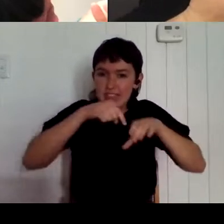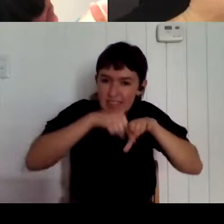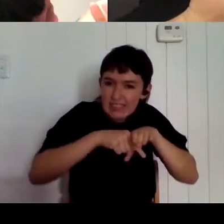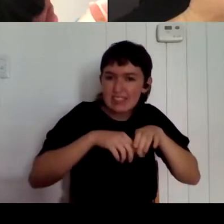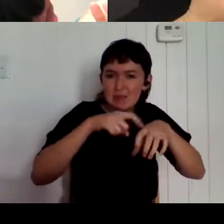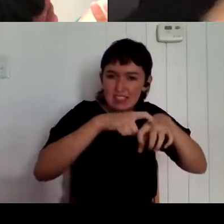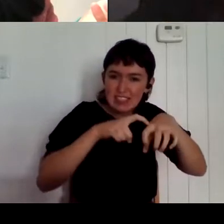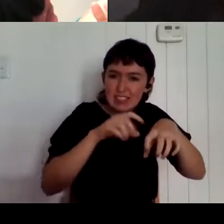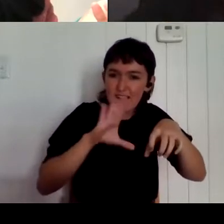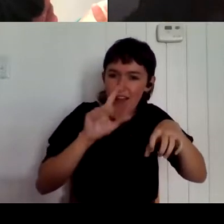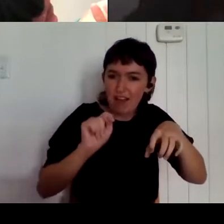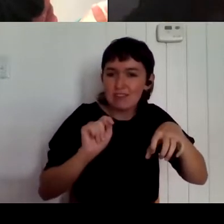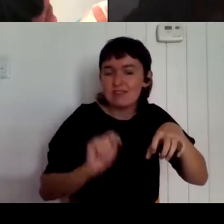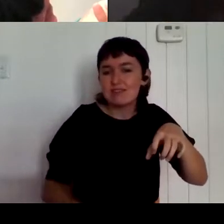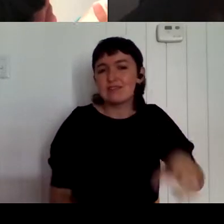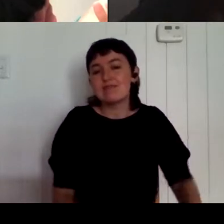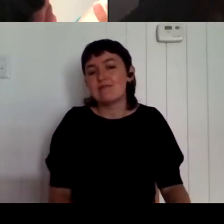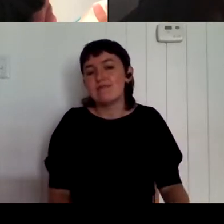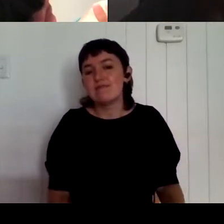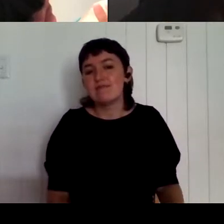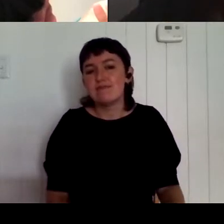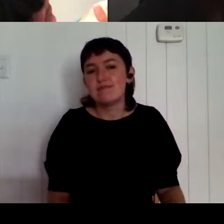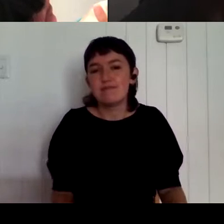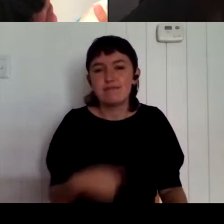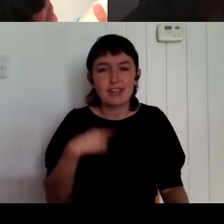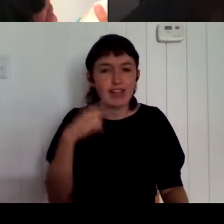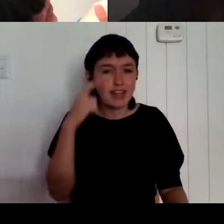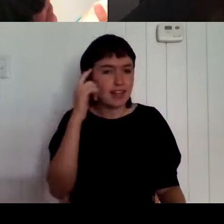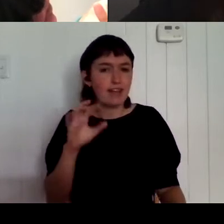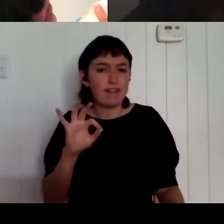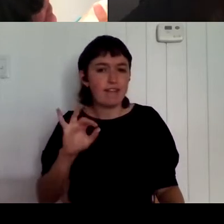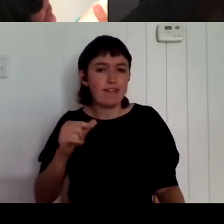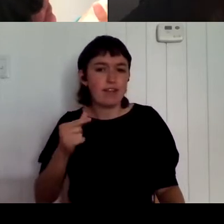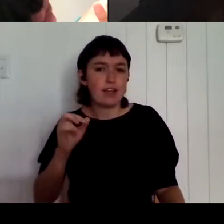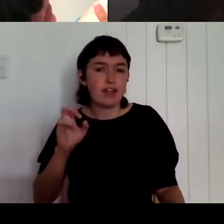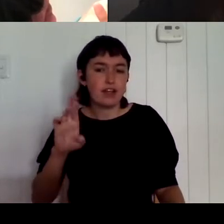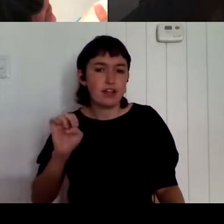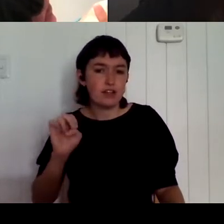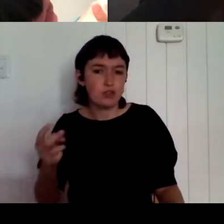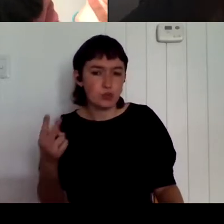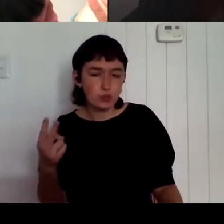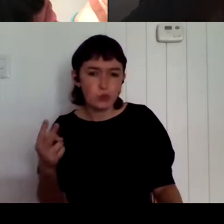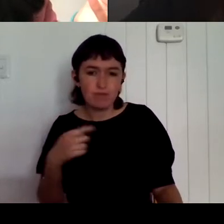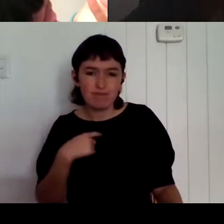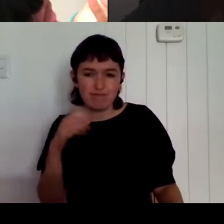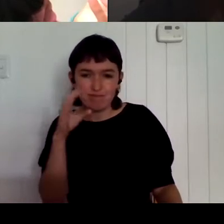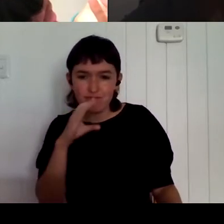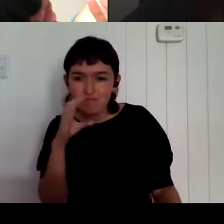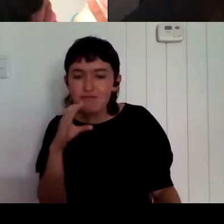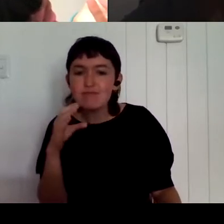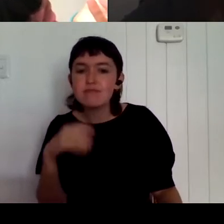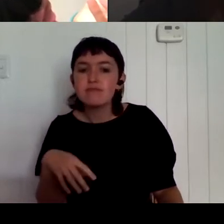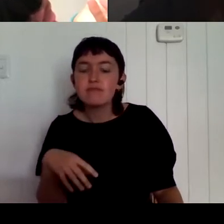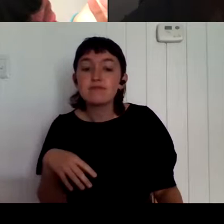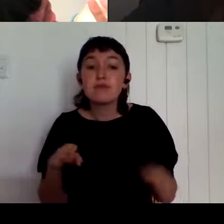Boop, boop, boop. I think we want figure two. Give me like a half second to find it. But basically, they went